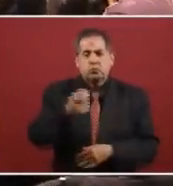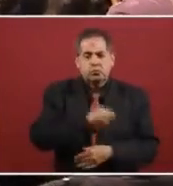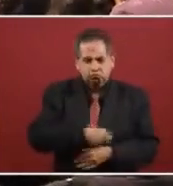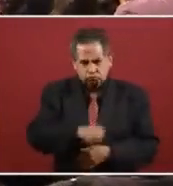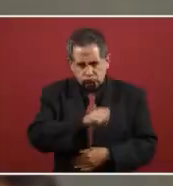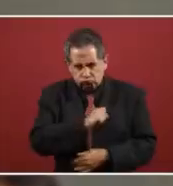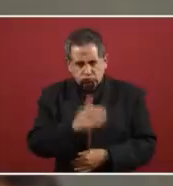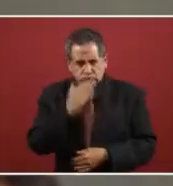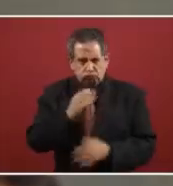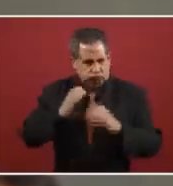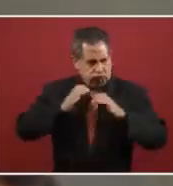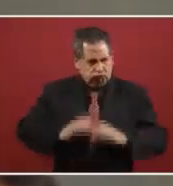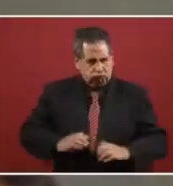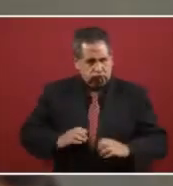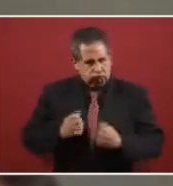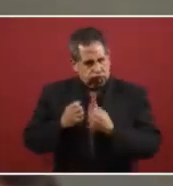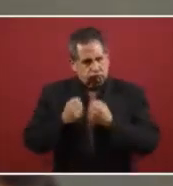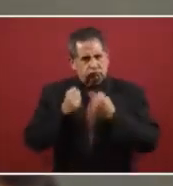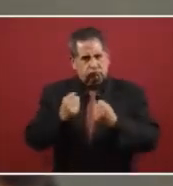So what about health?